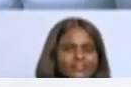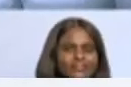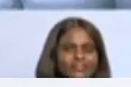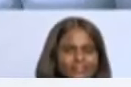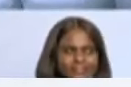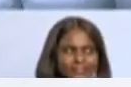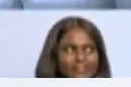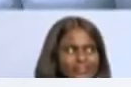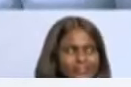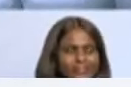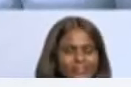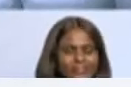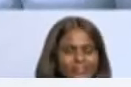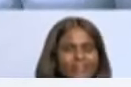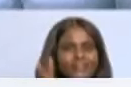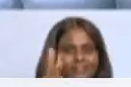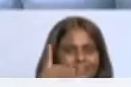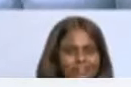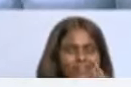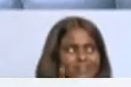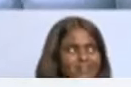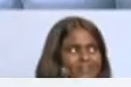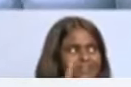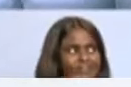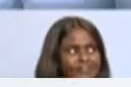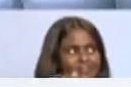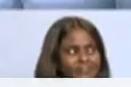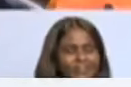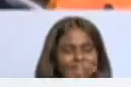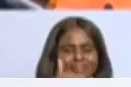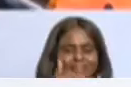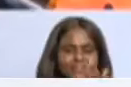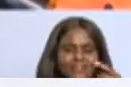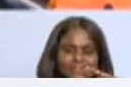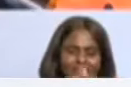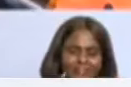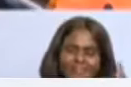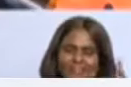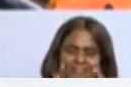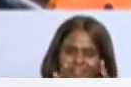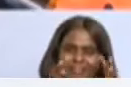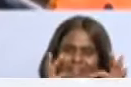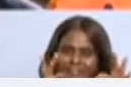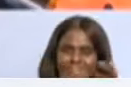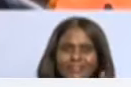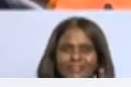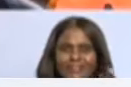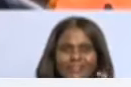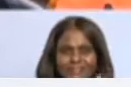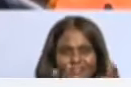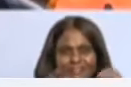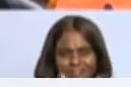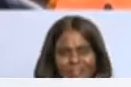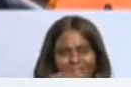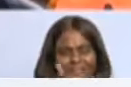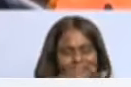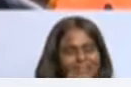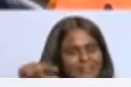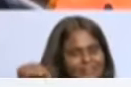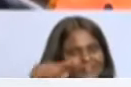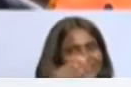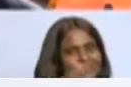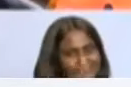Madam Speaker, will be transformed into a multi-modal smart transport corridor with a quality